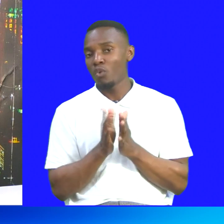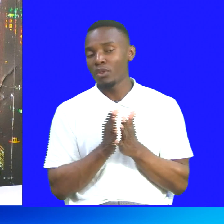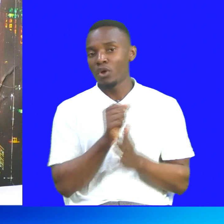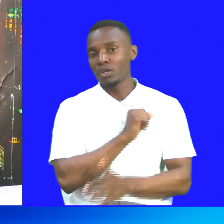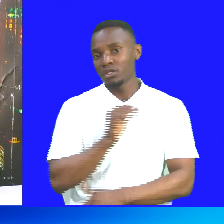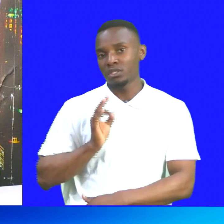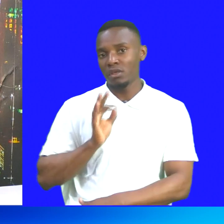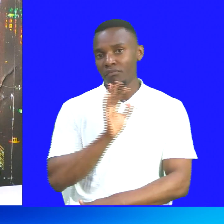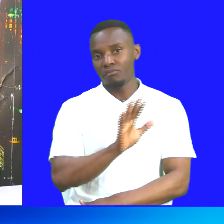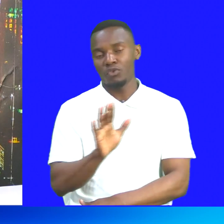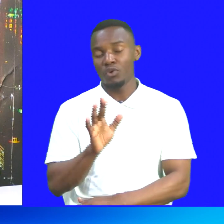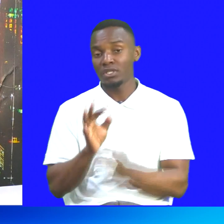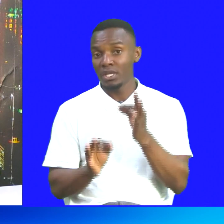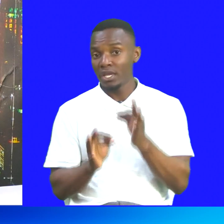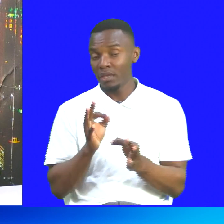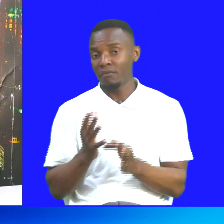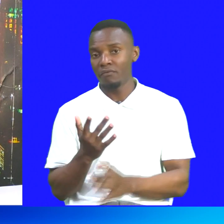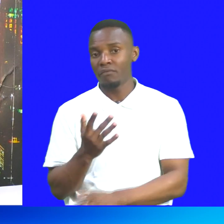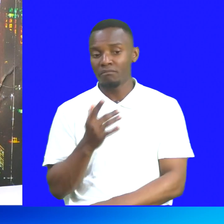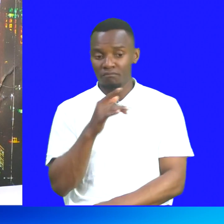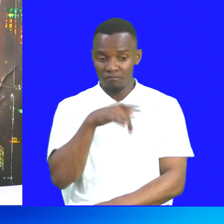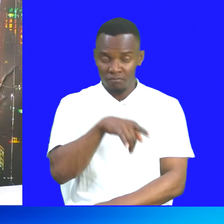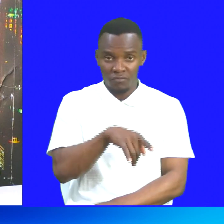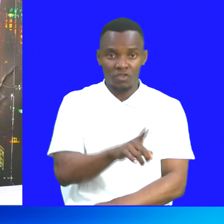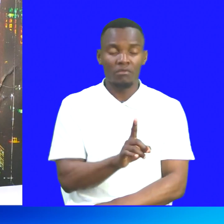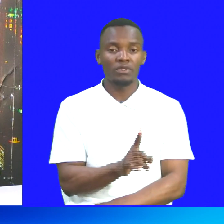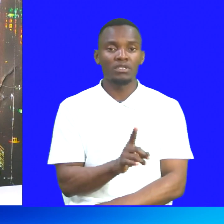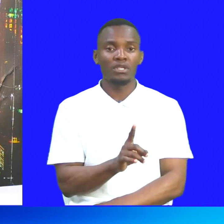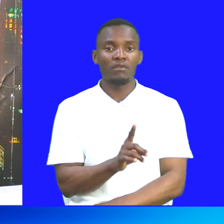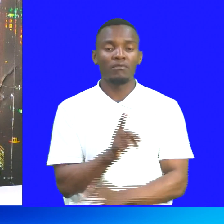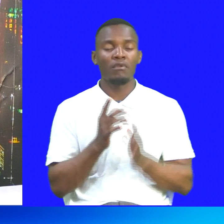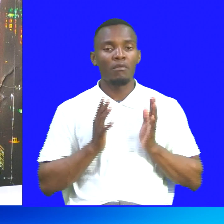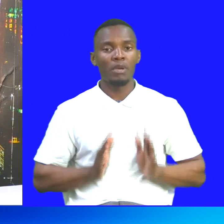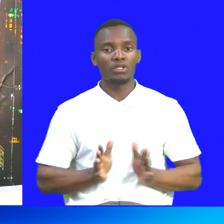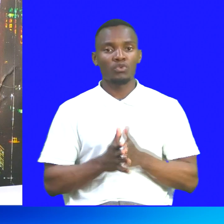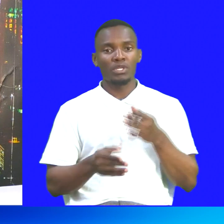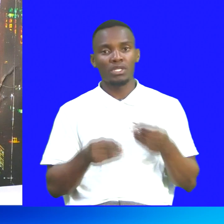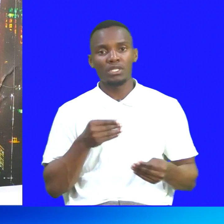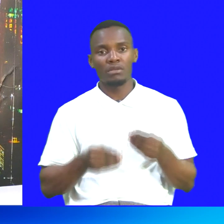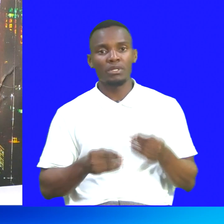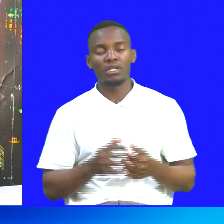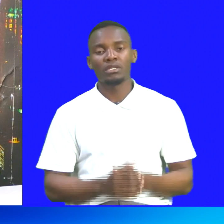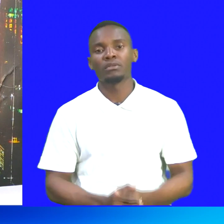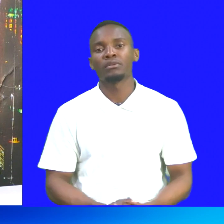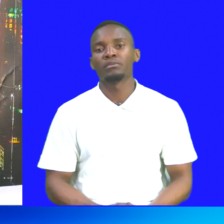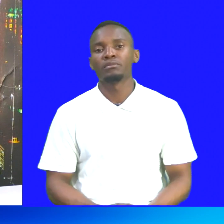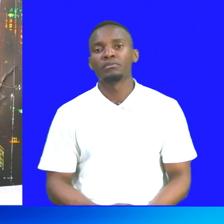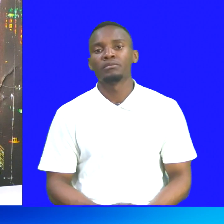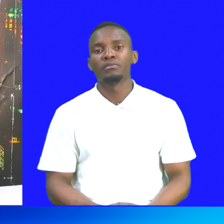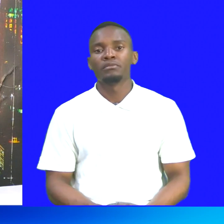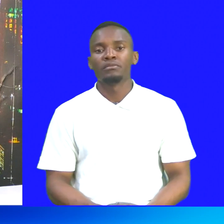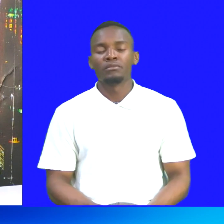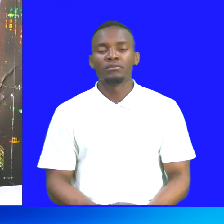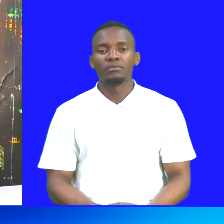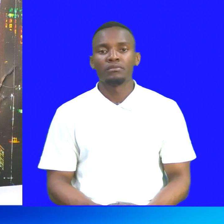employee if he or she is a person with disability? So let's